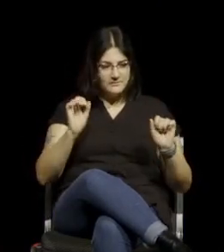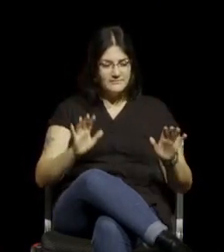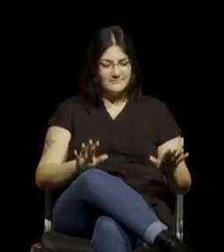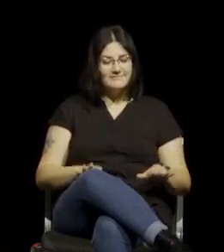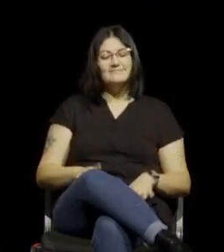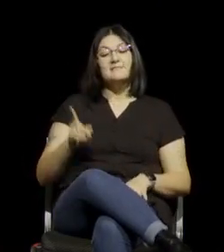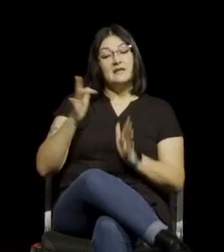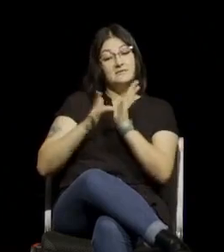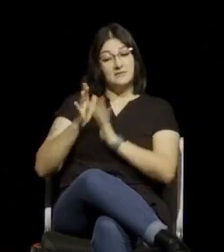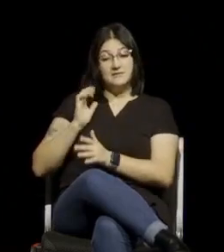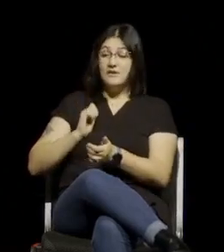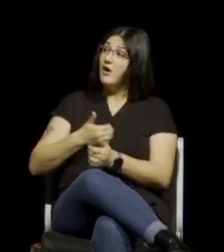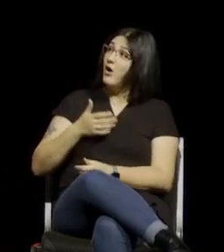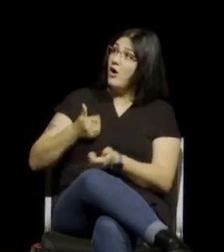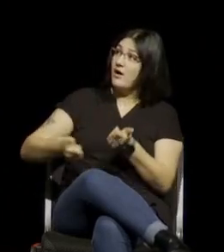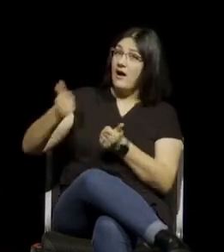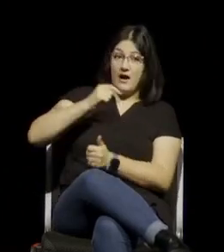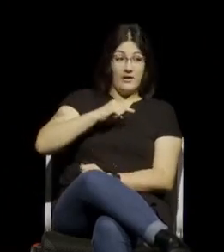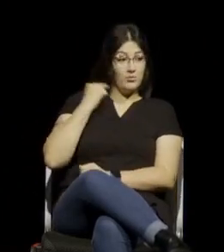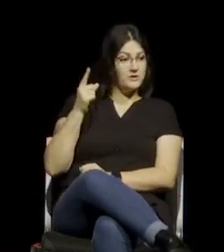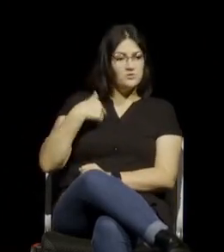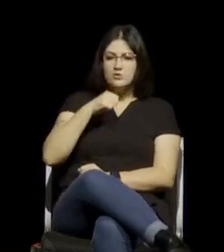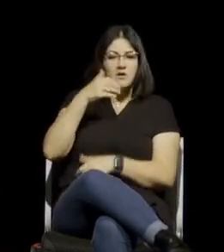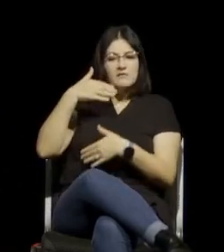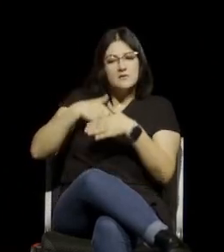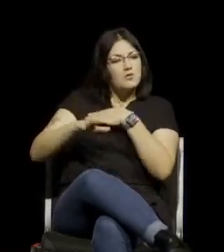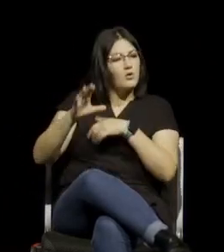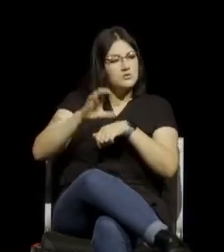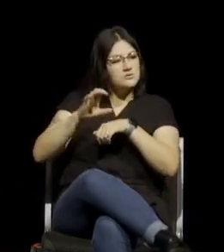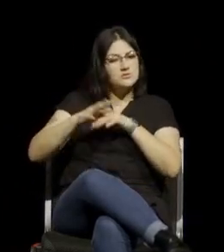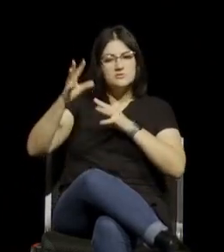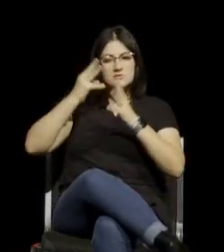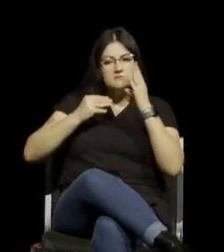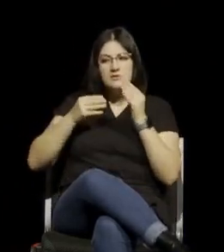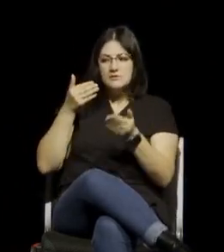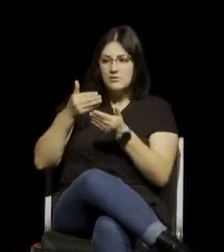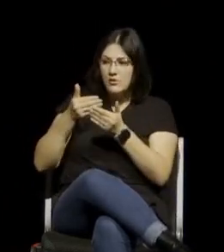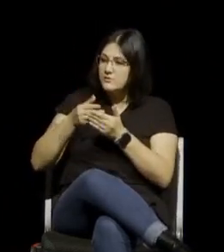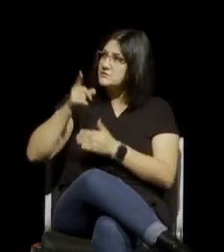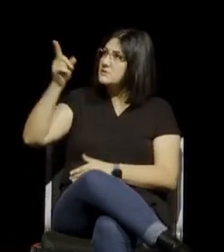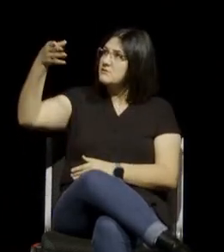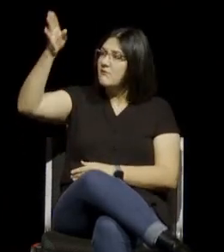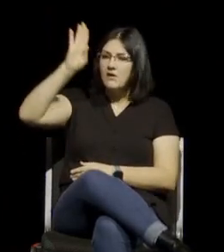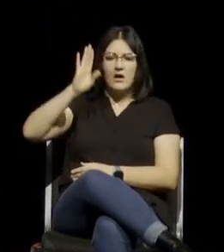our mediator, we don't have to go to church to experience the closeness and the presence of God.